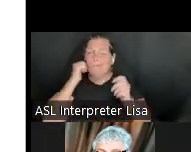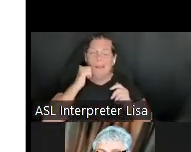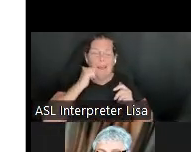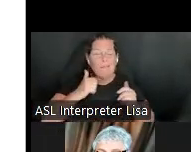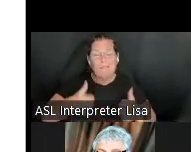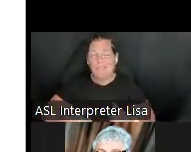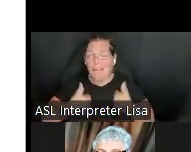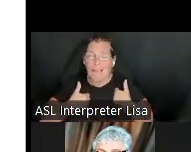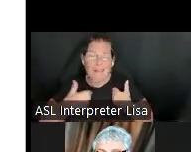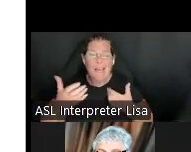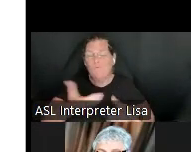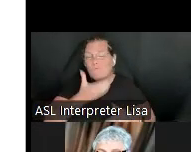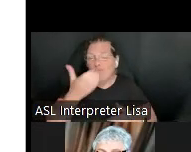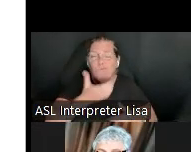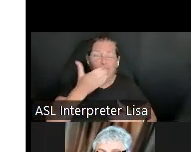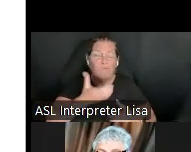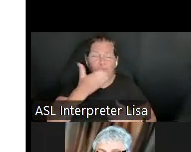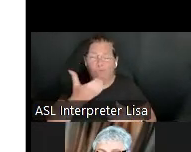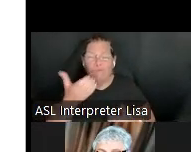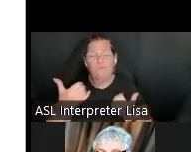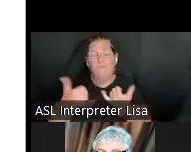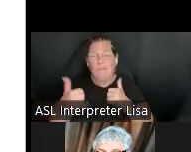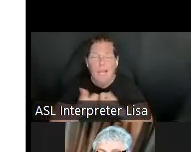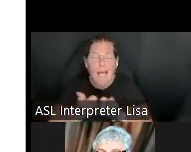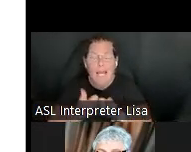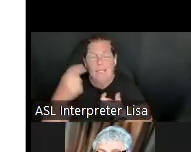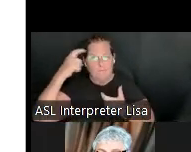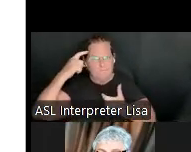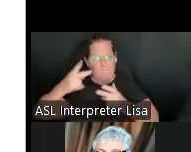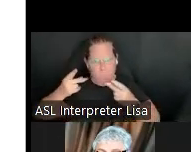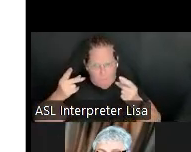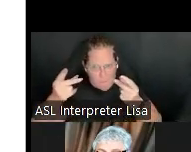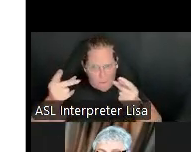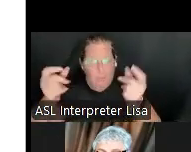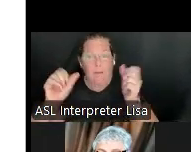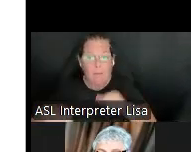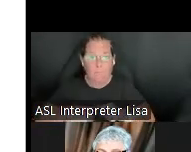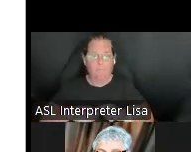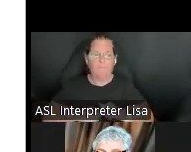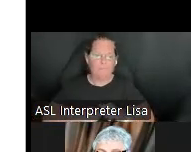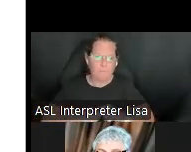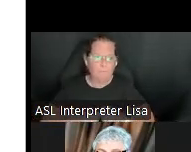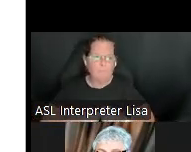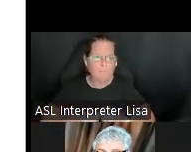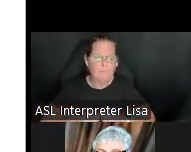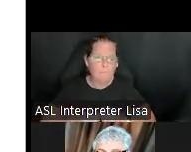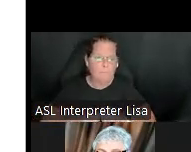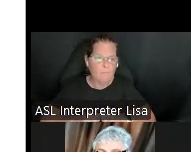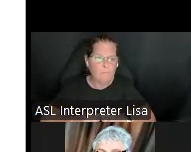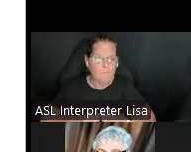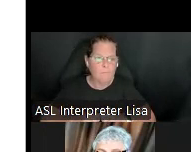someone's daily routines, whether at home, work, or on the go. There are apps that will